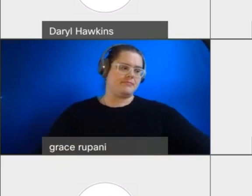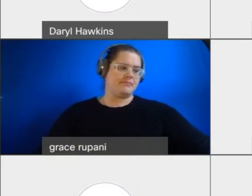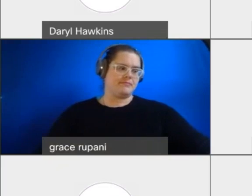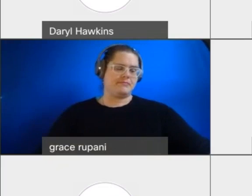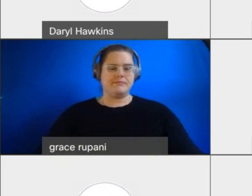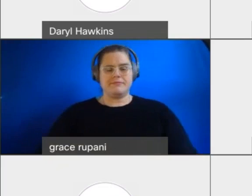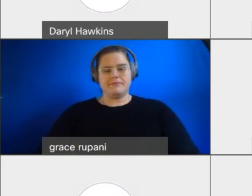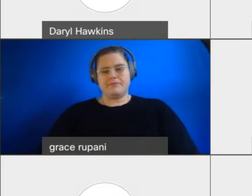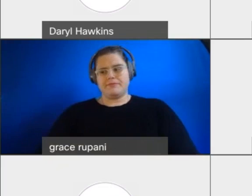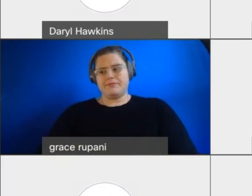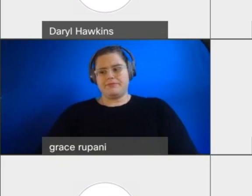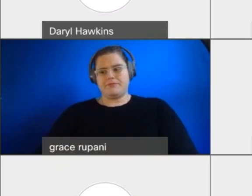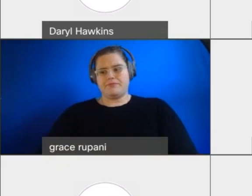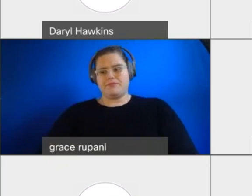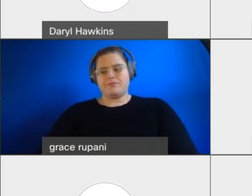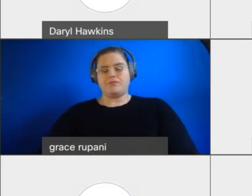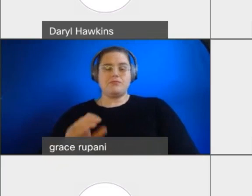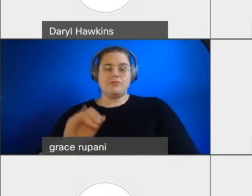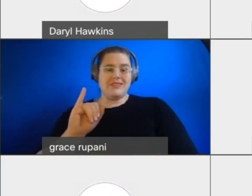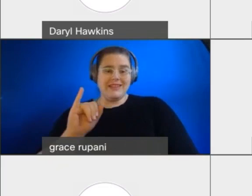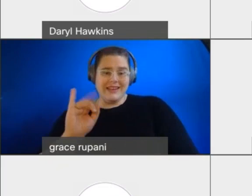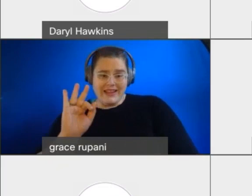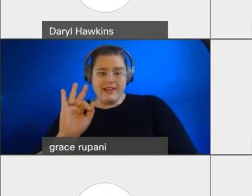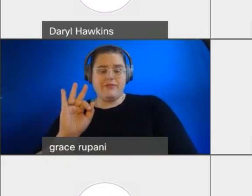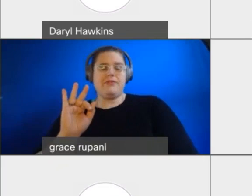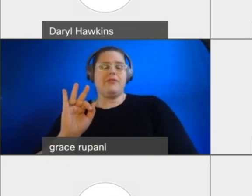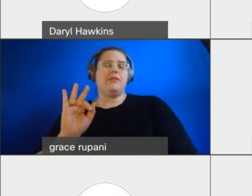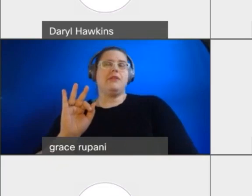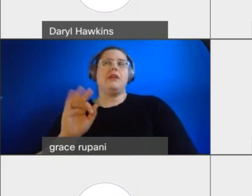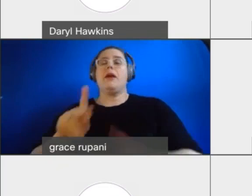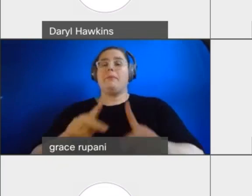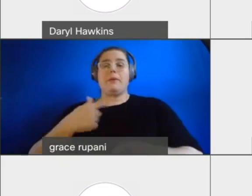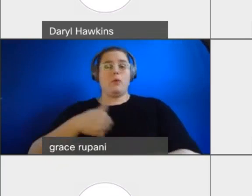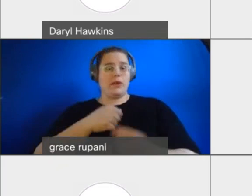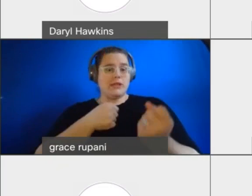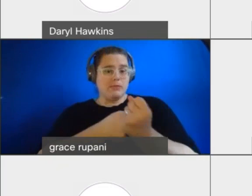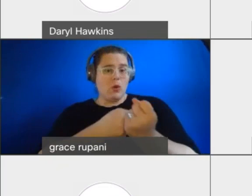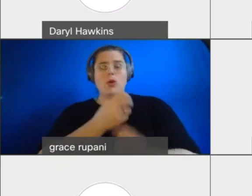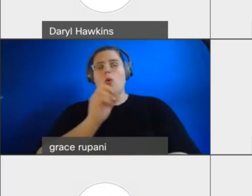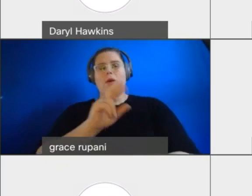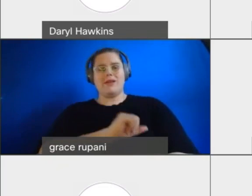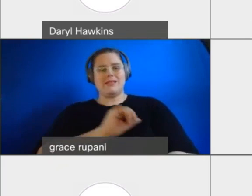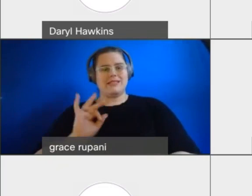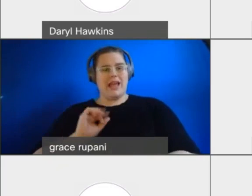be, if it is that people we support or staff that work in different kinds of places